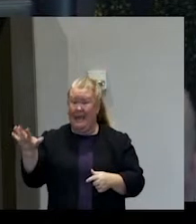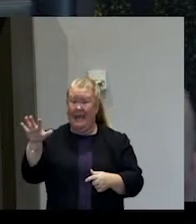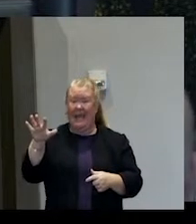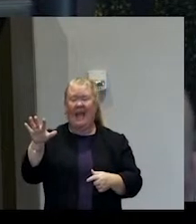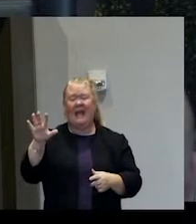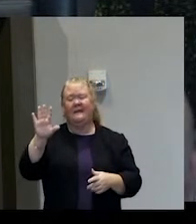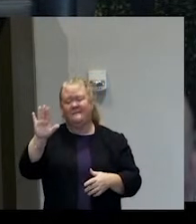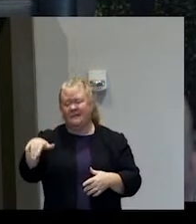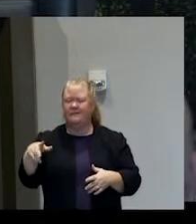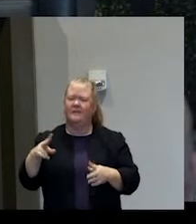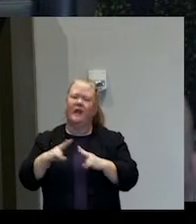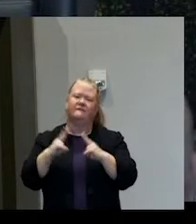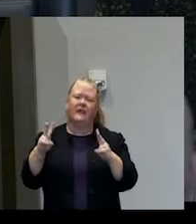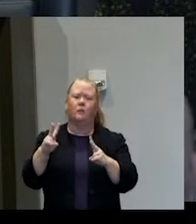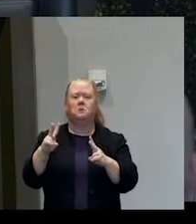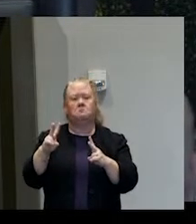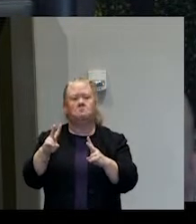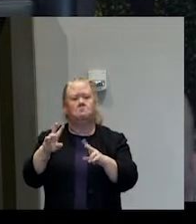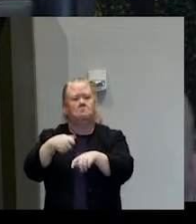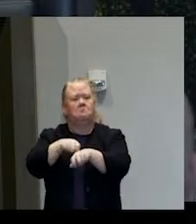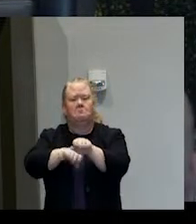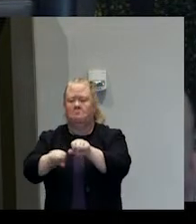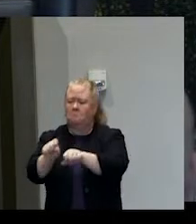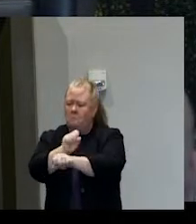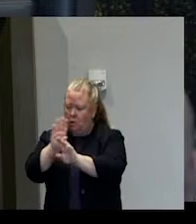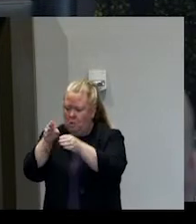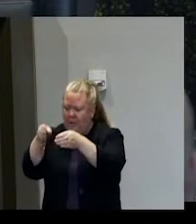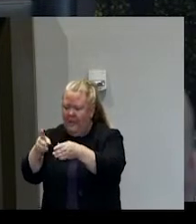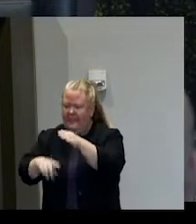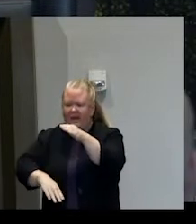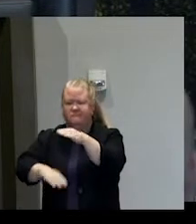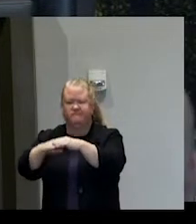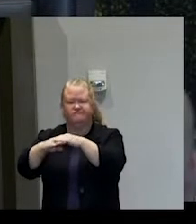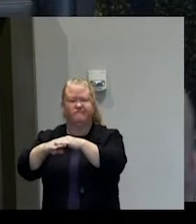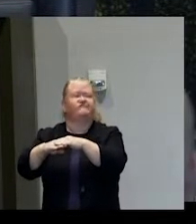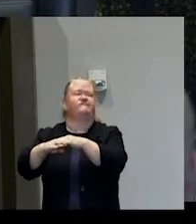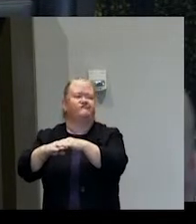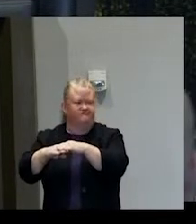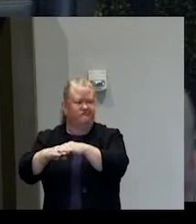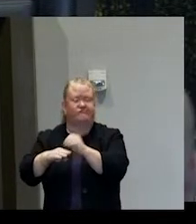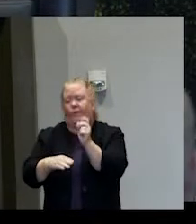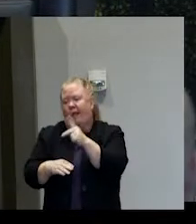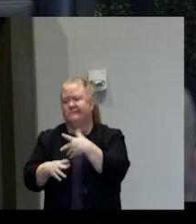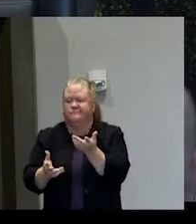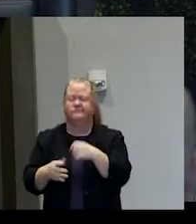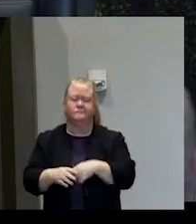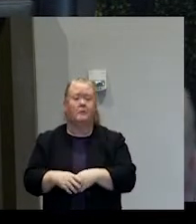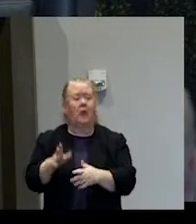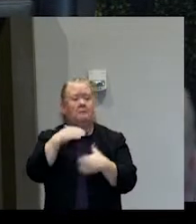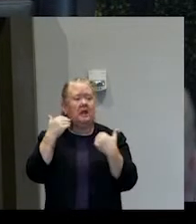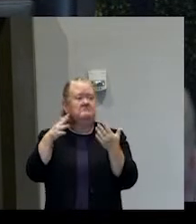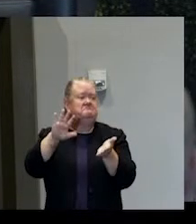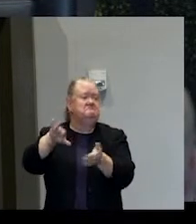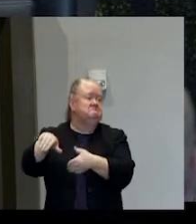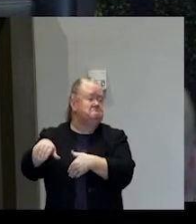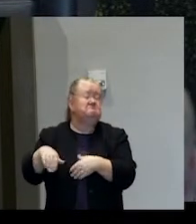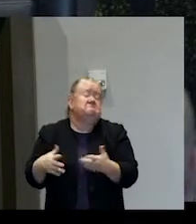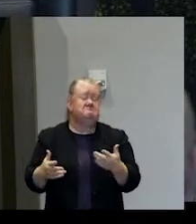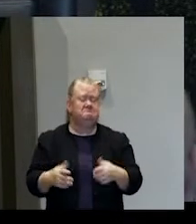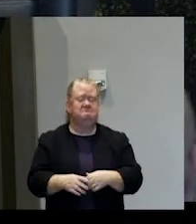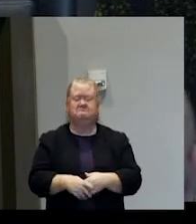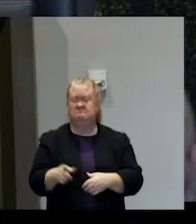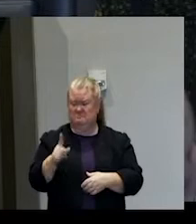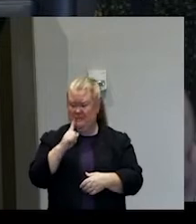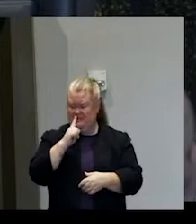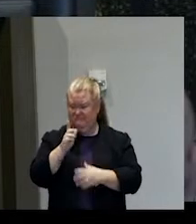or get very invested in, and then I would hit a point where I said, all right, well, I'm done. I'm not